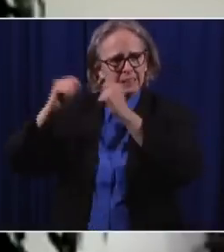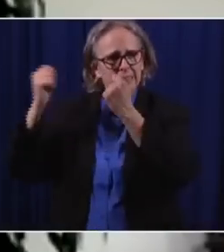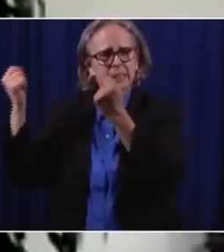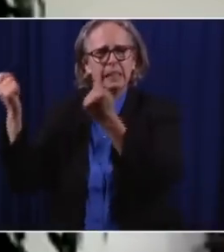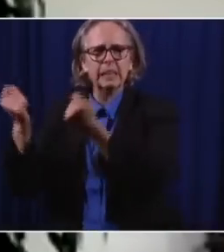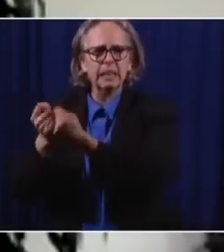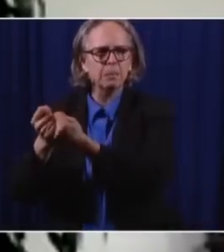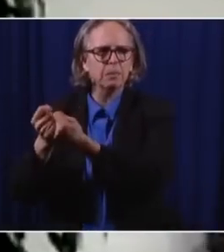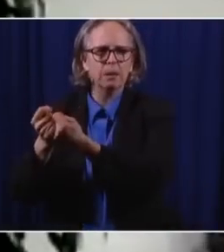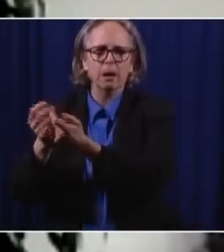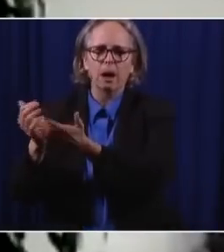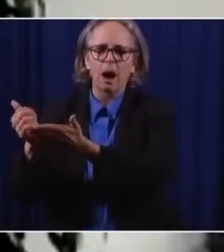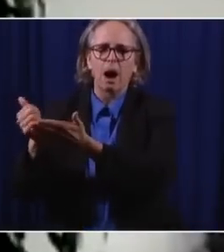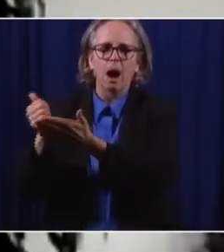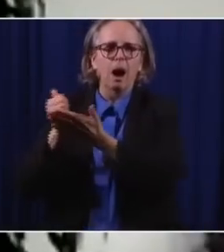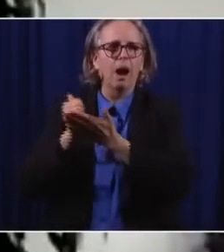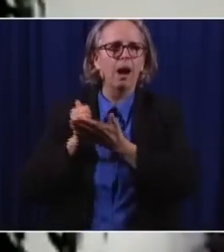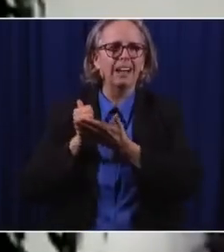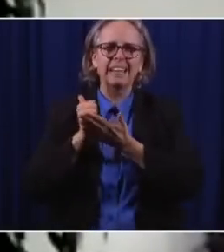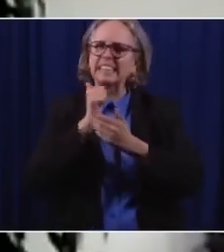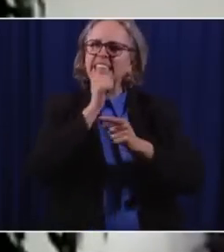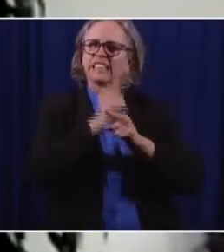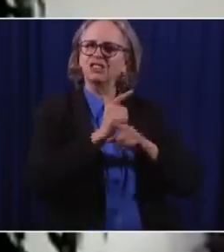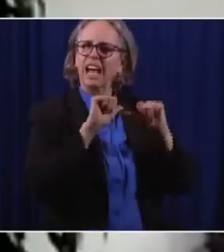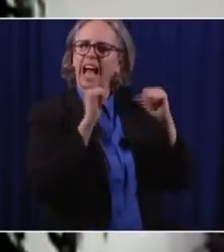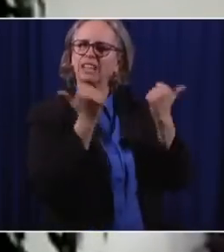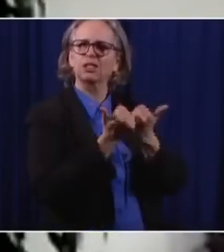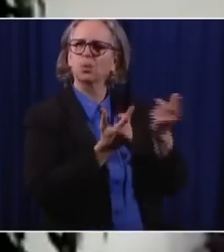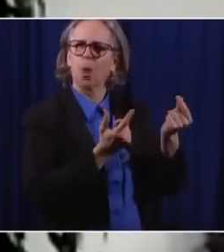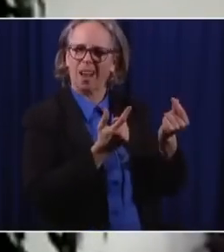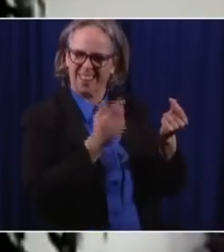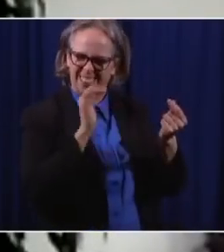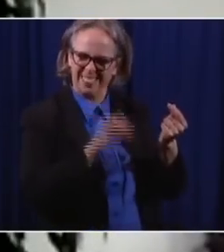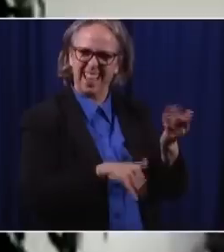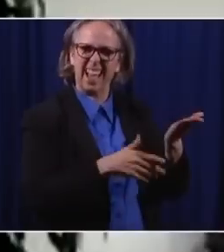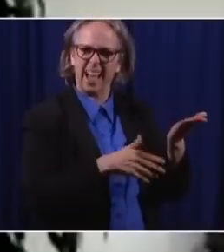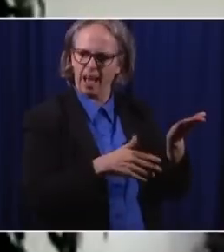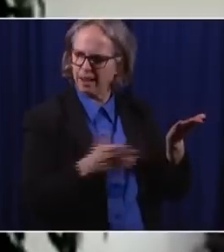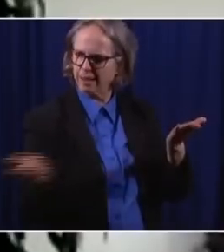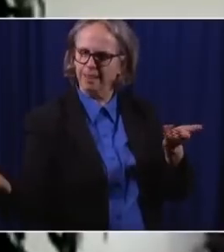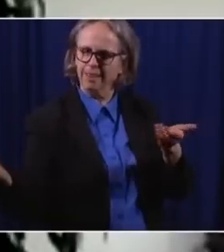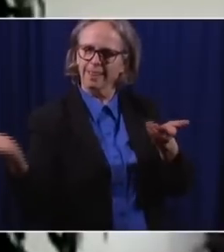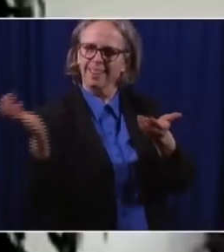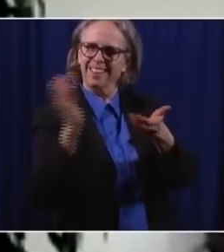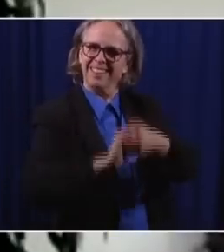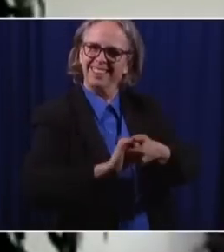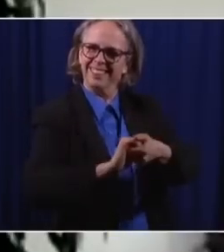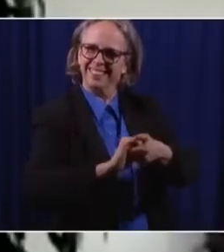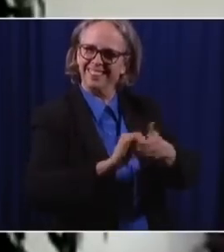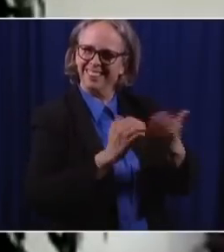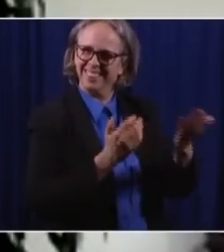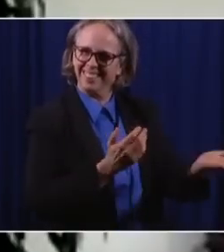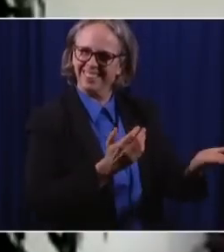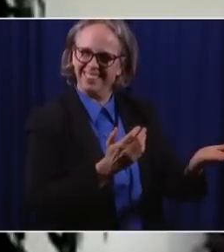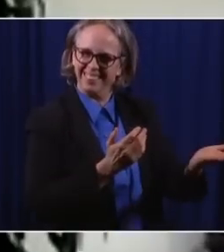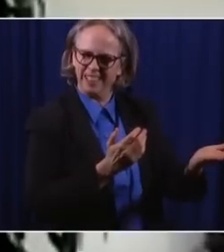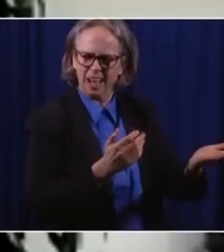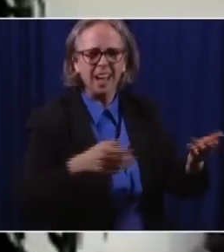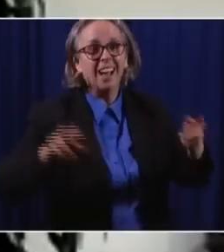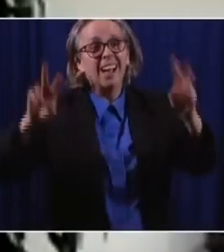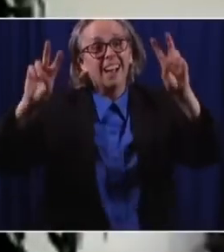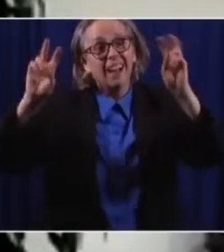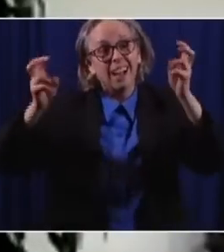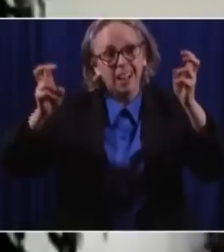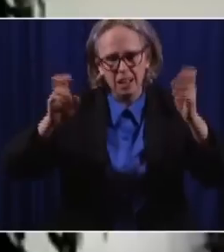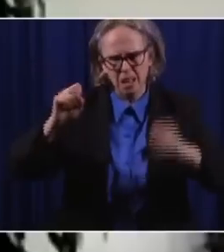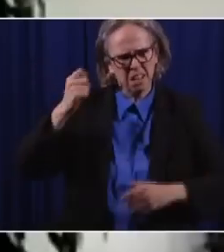agencies, our employers and employees wherever we can. Many times during this pandemic, Governor, you have asked us all